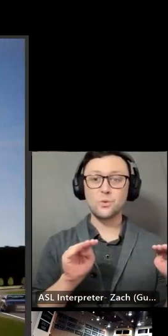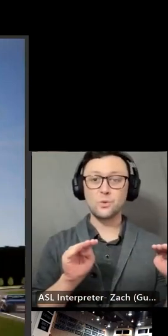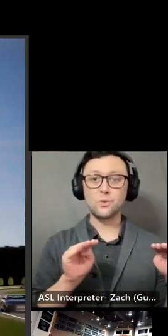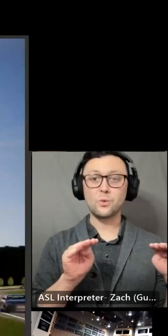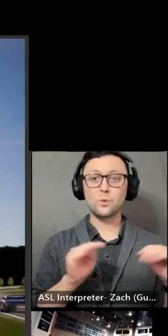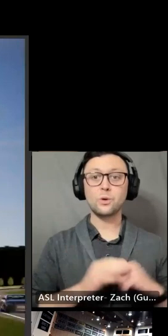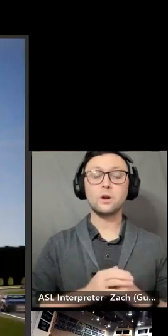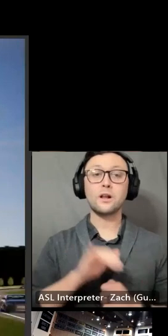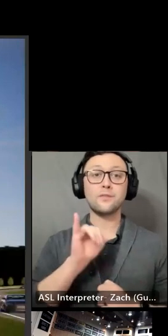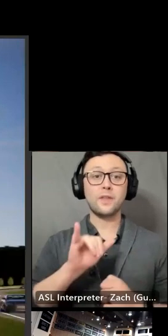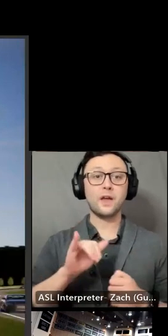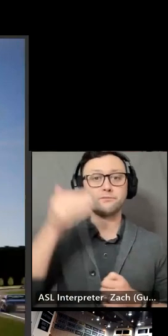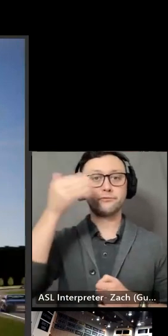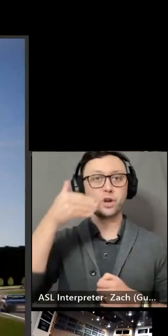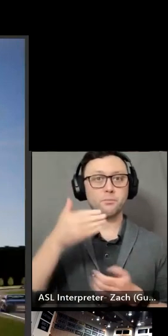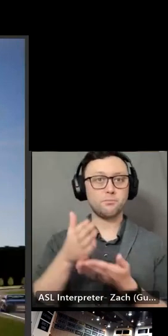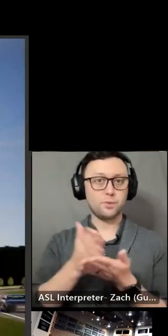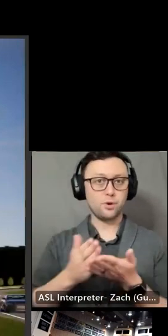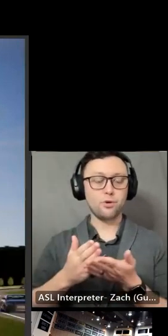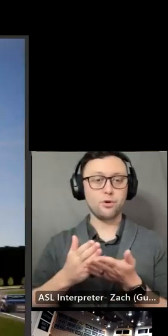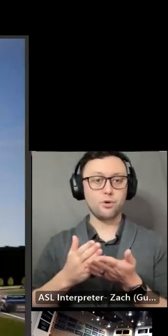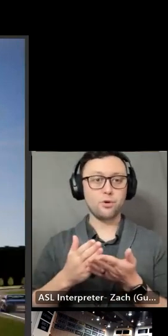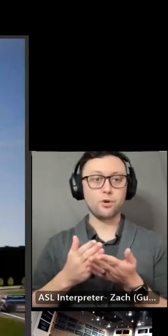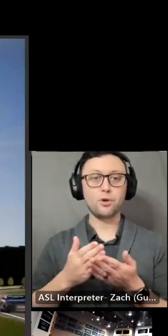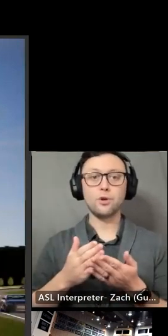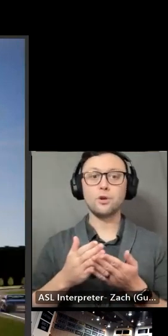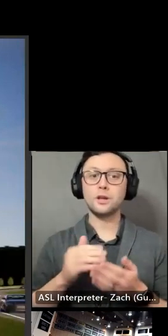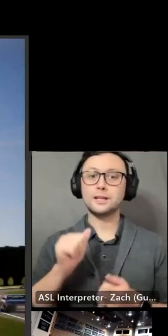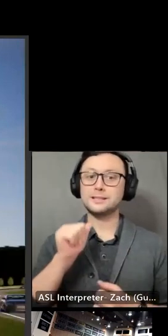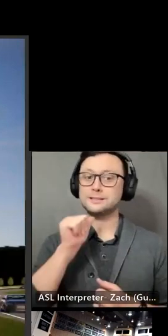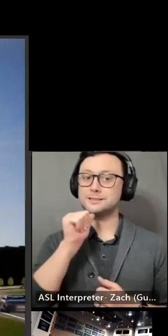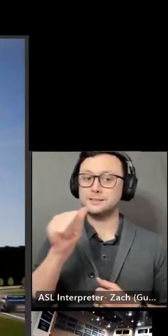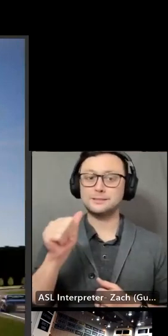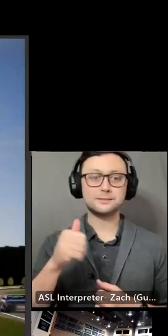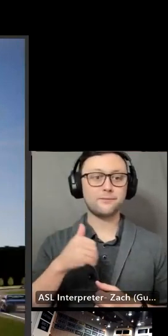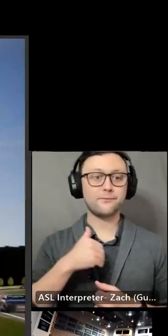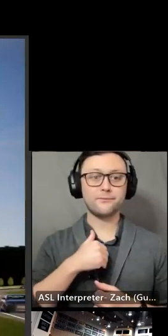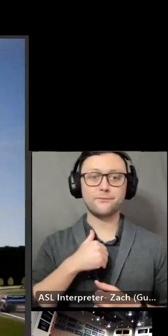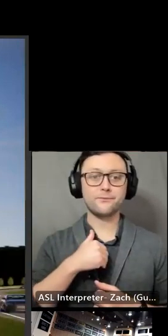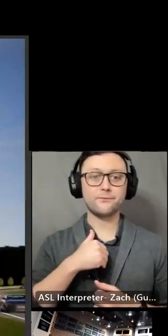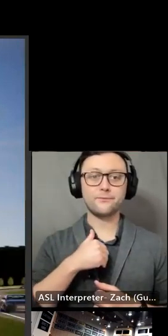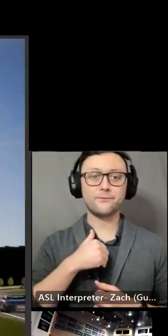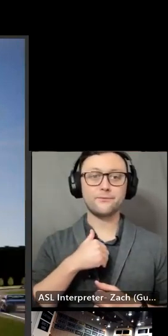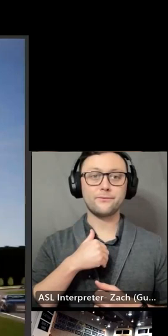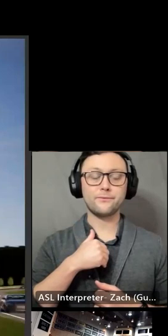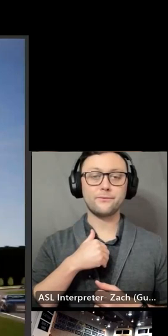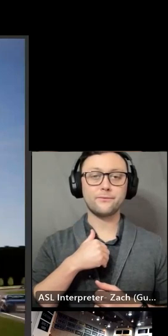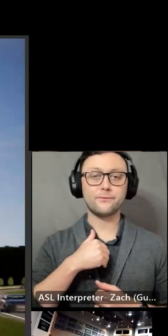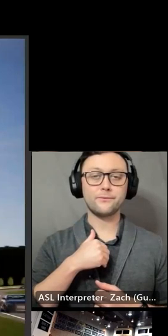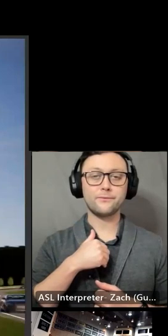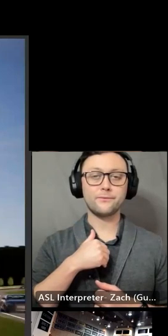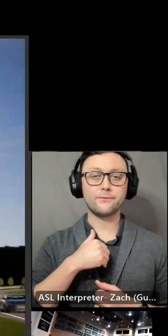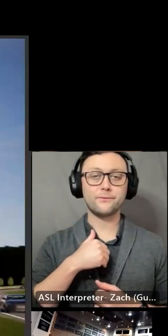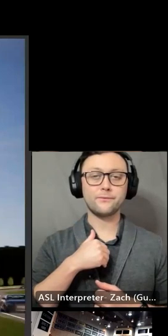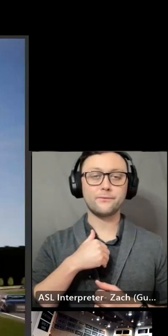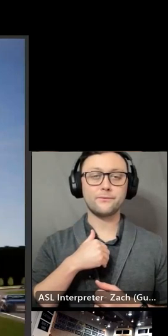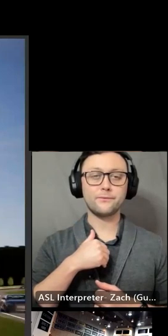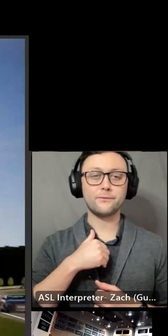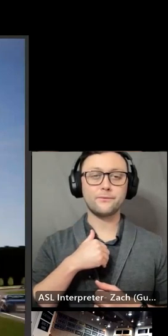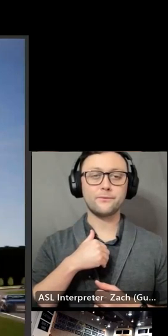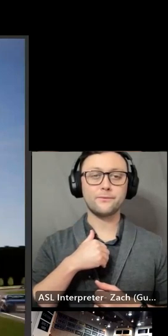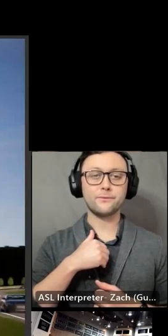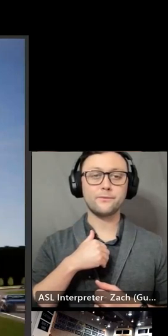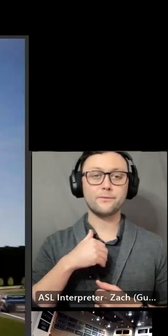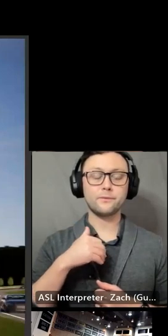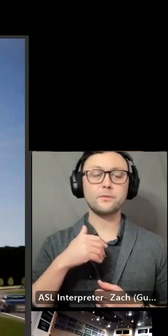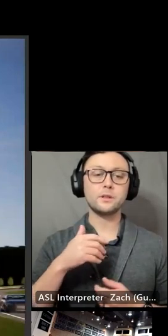front portion of the building does not have two levels. It's only a single level in terms of